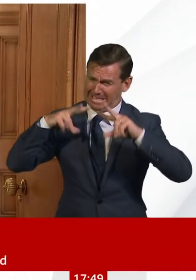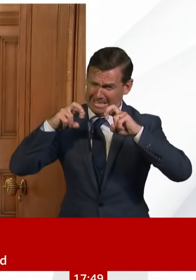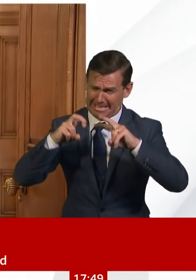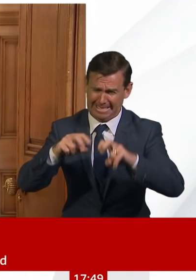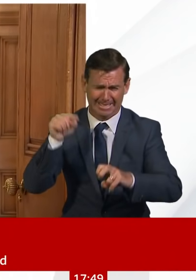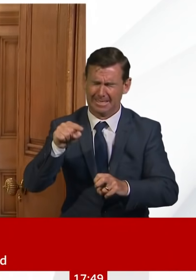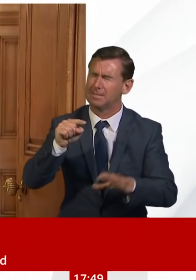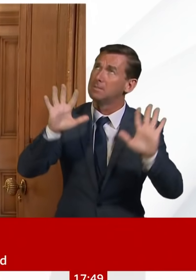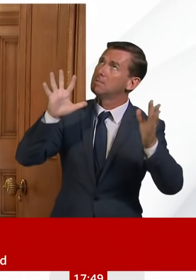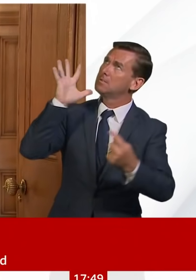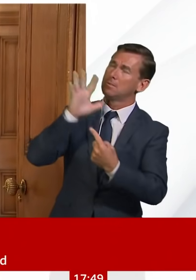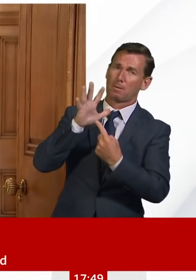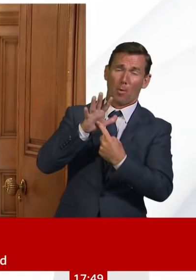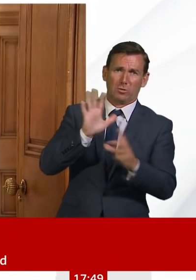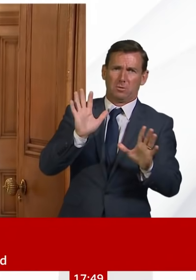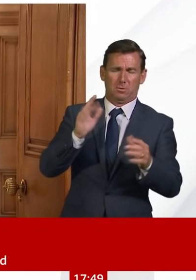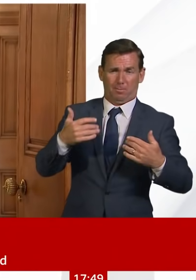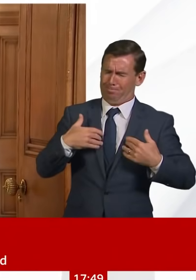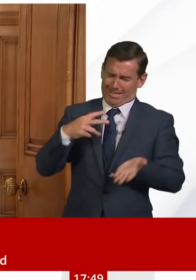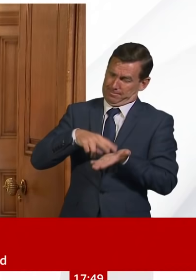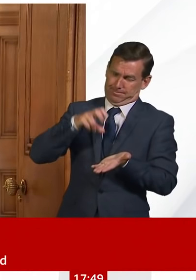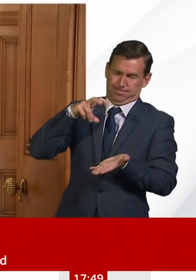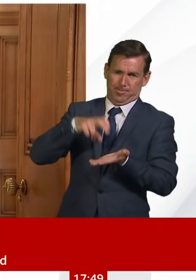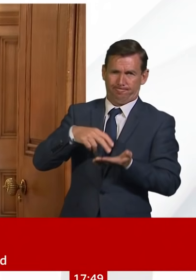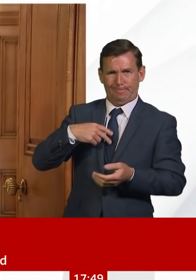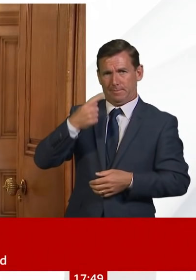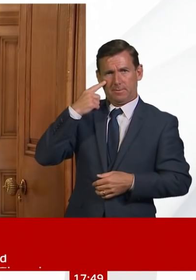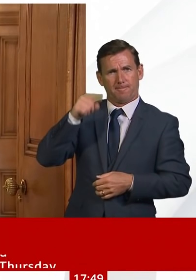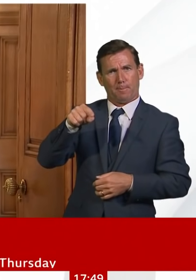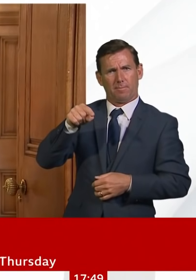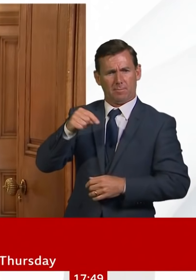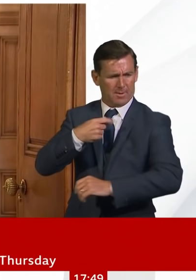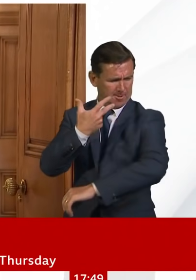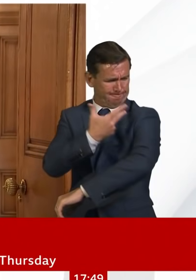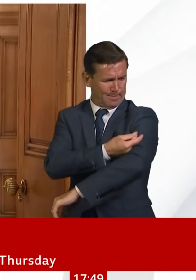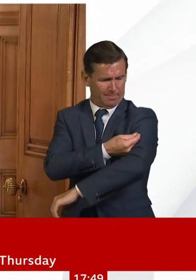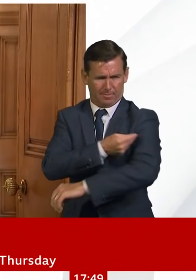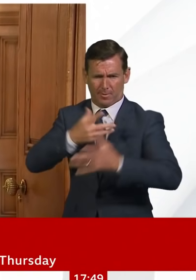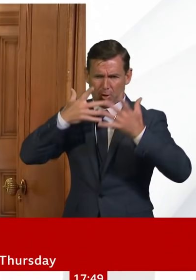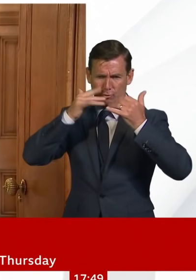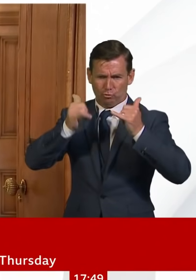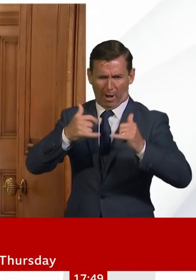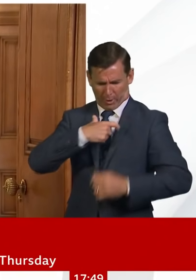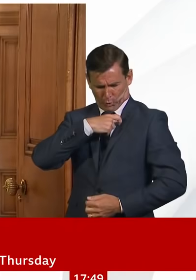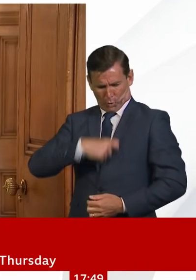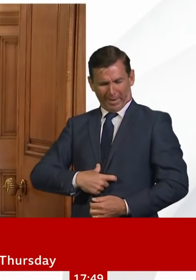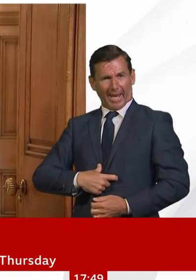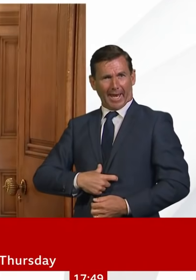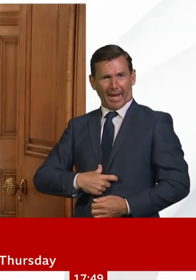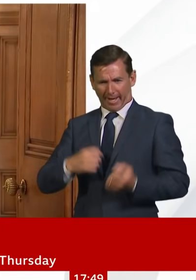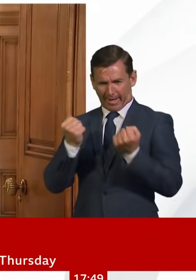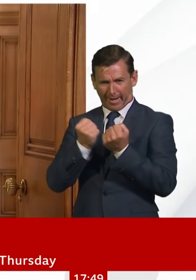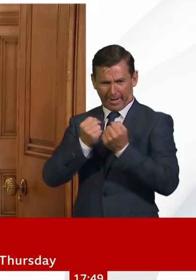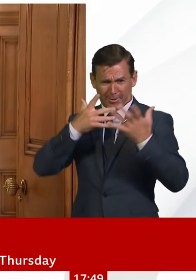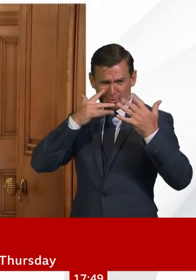top priority, and I'm delighted that the first vaccines in this country will go into human clinical